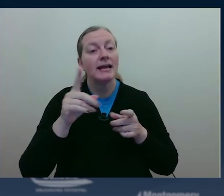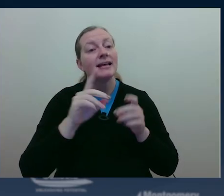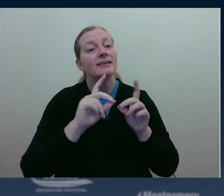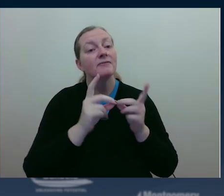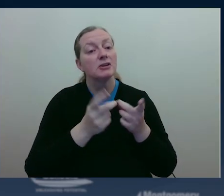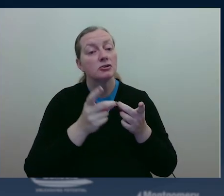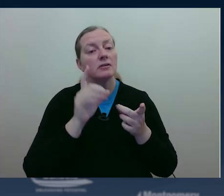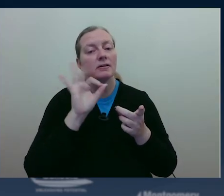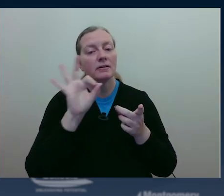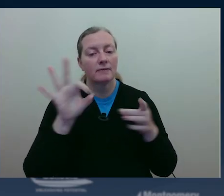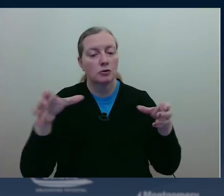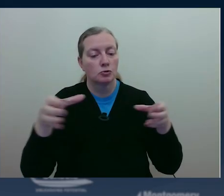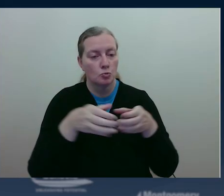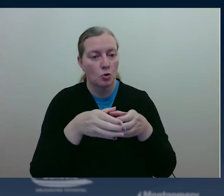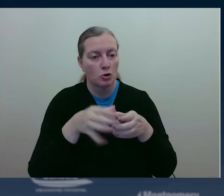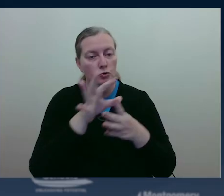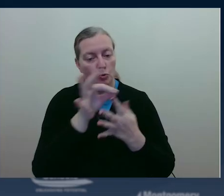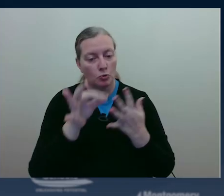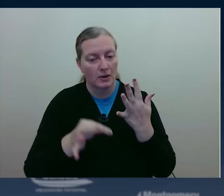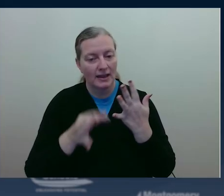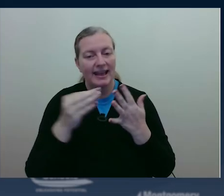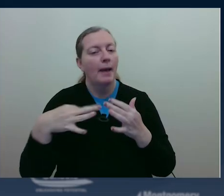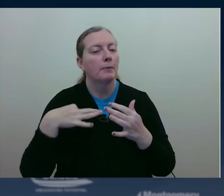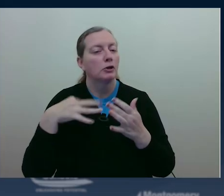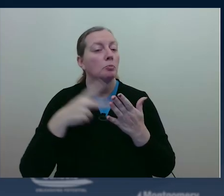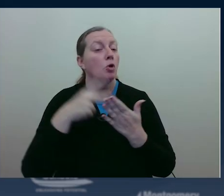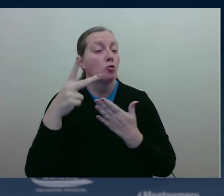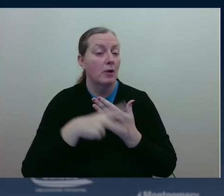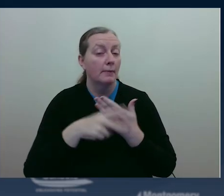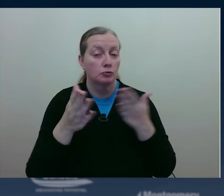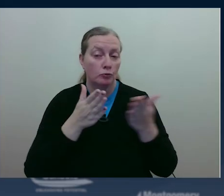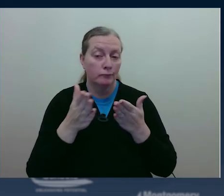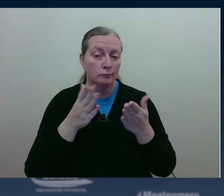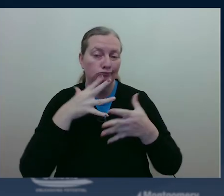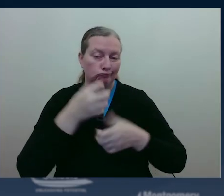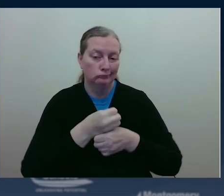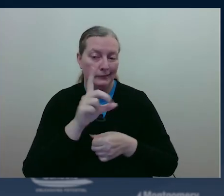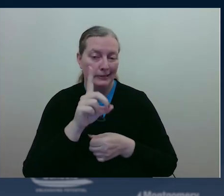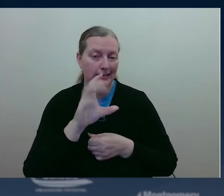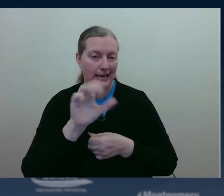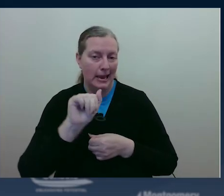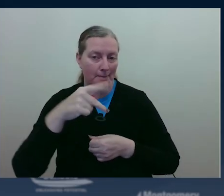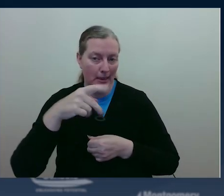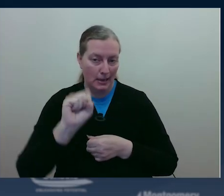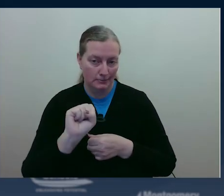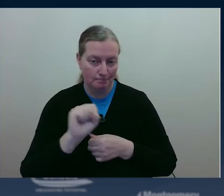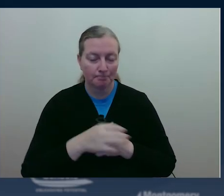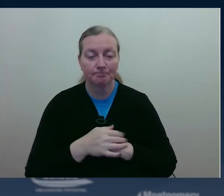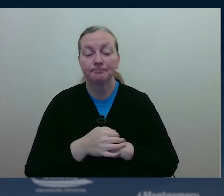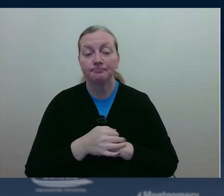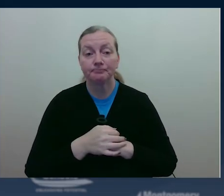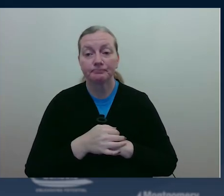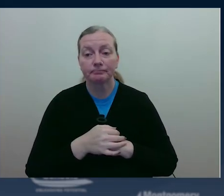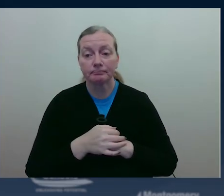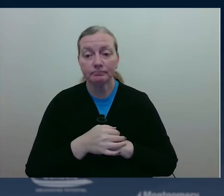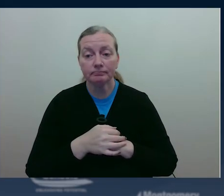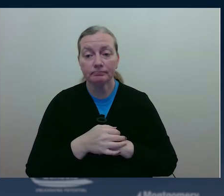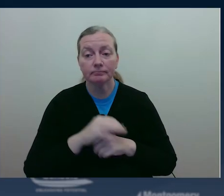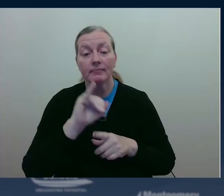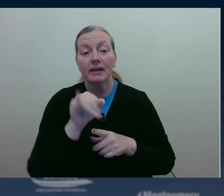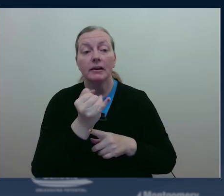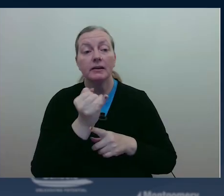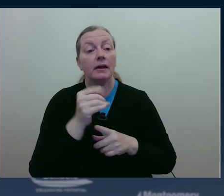Program Services. I'm joined this evening by Jeannie Franklin, our